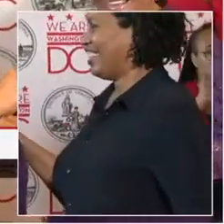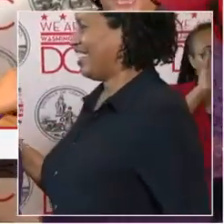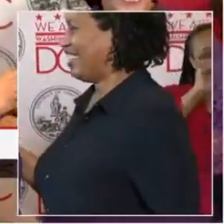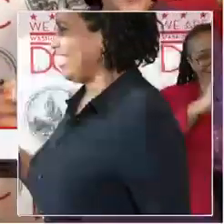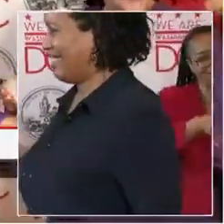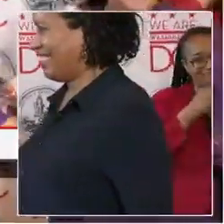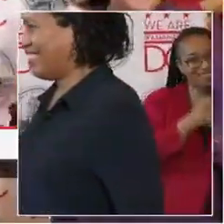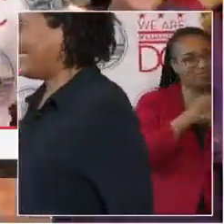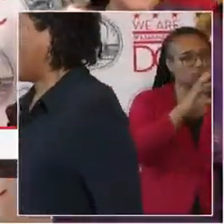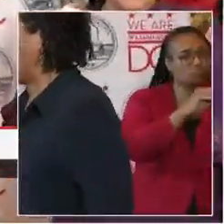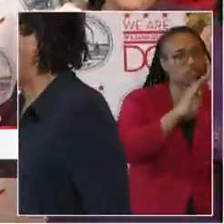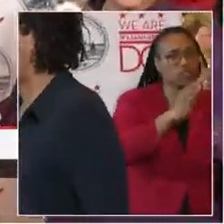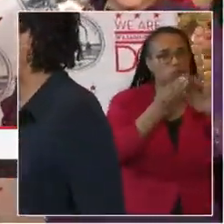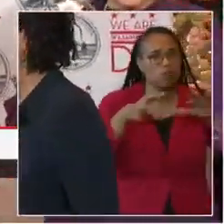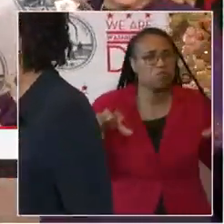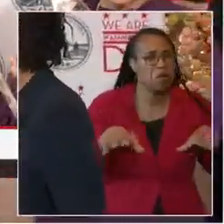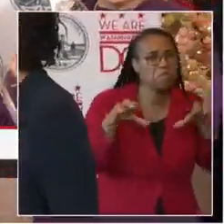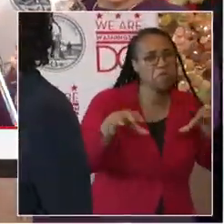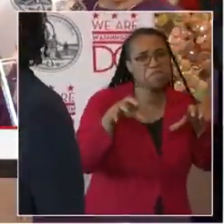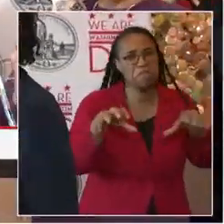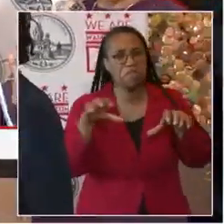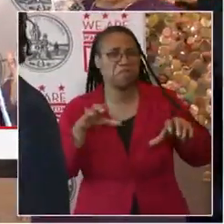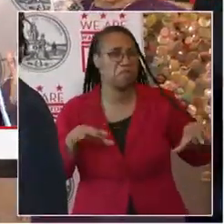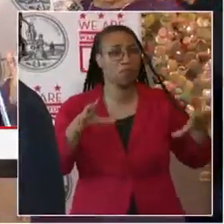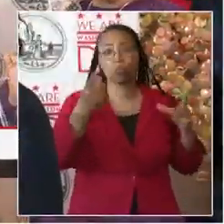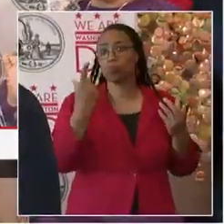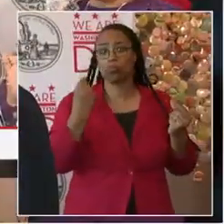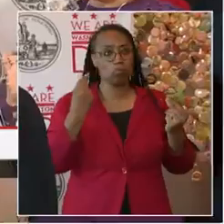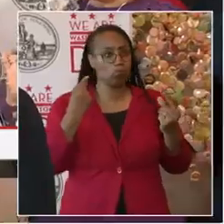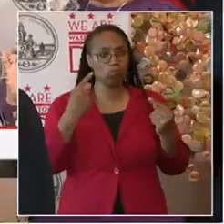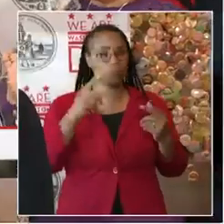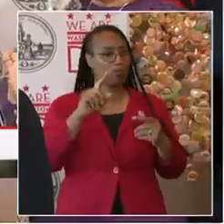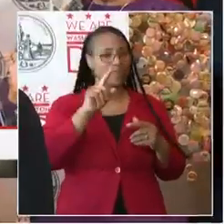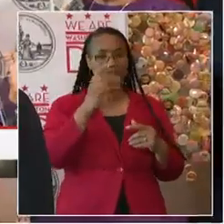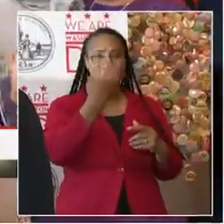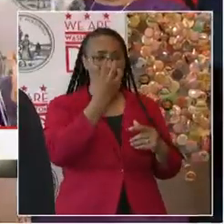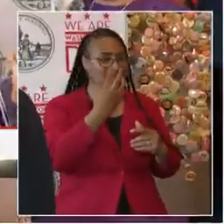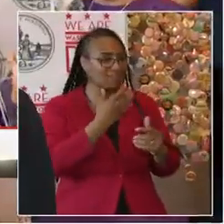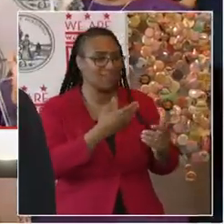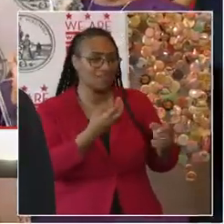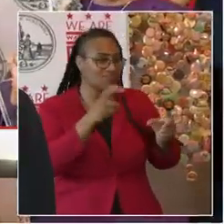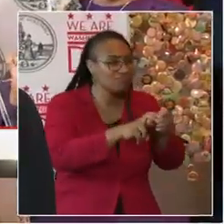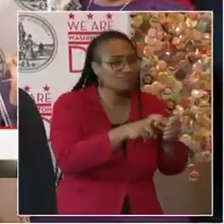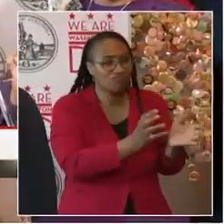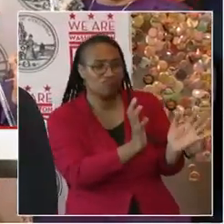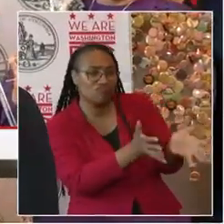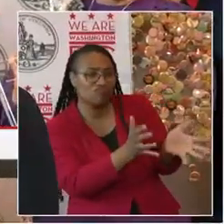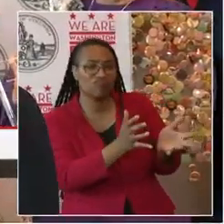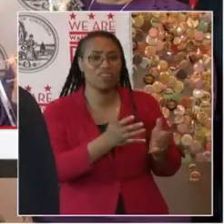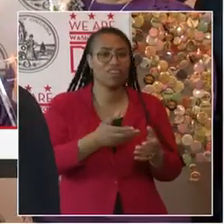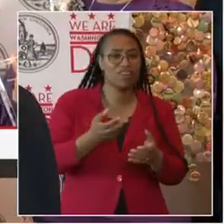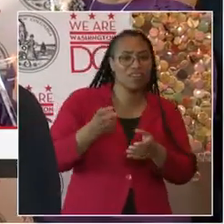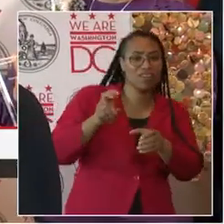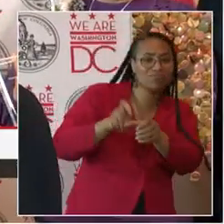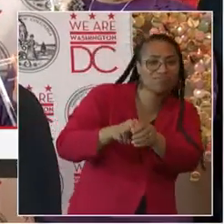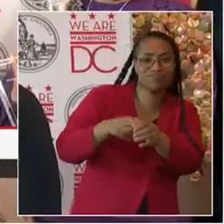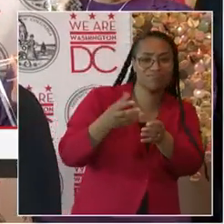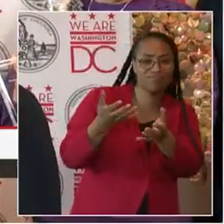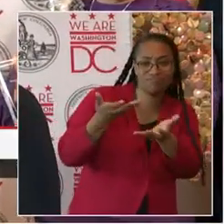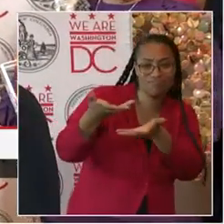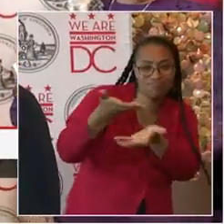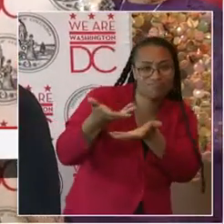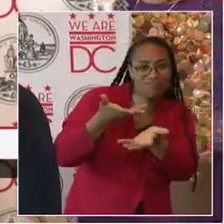Her lifestyle consists of helping others. She has fostered over 6 boys, mentored youth in the community, and serves lunch